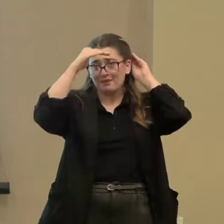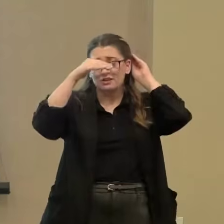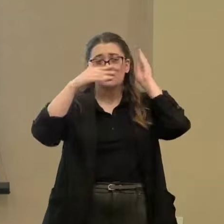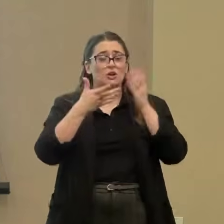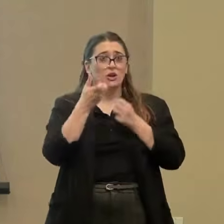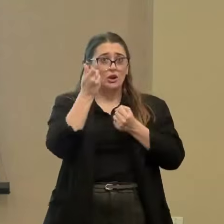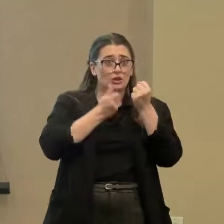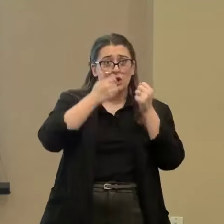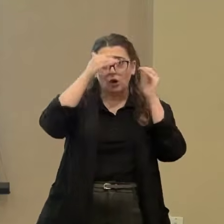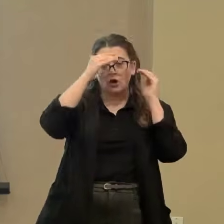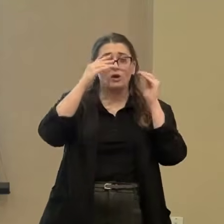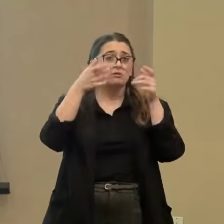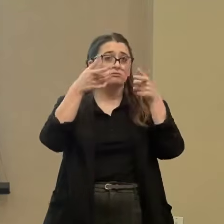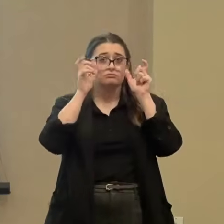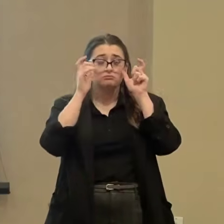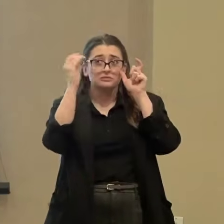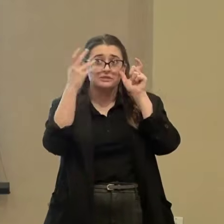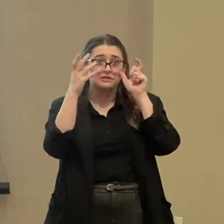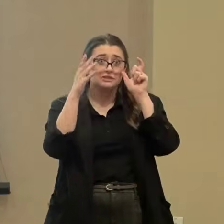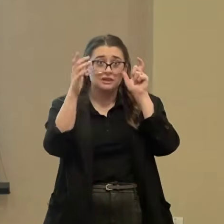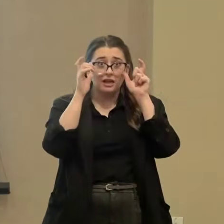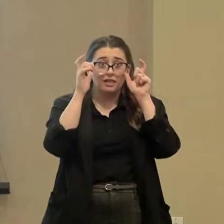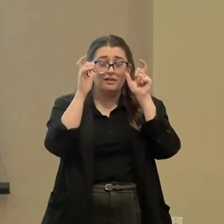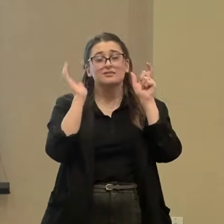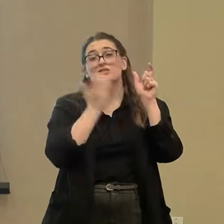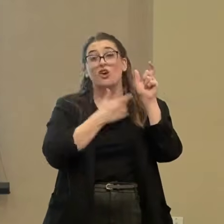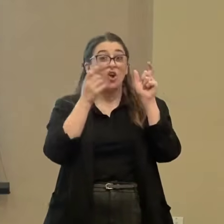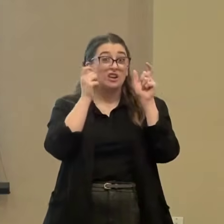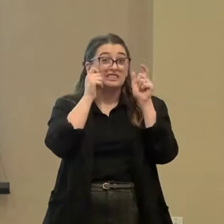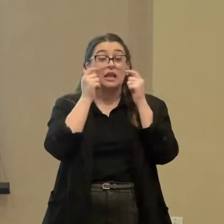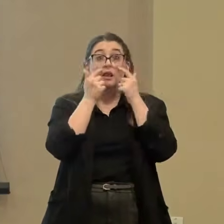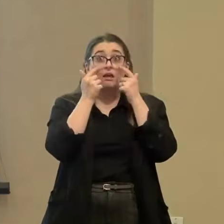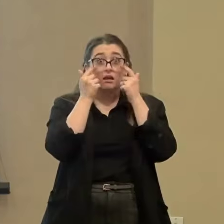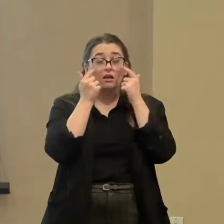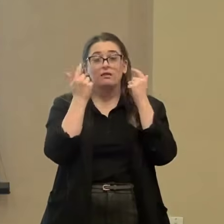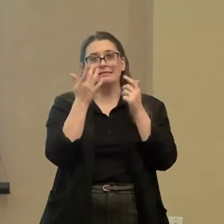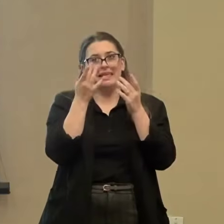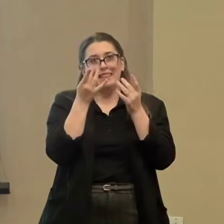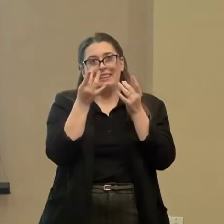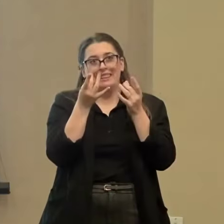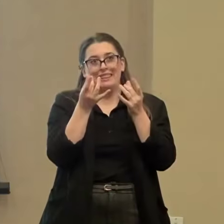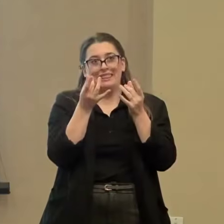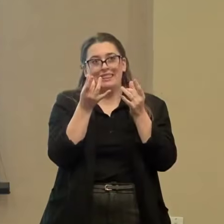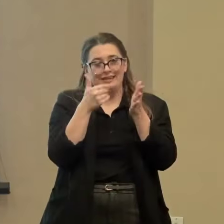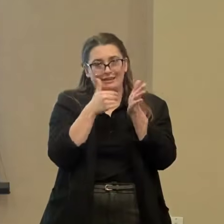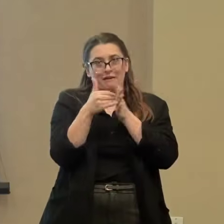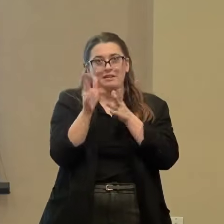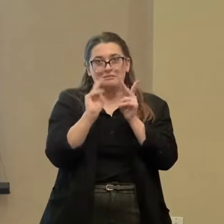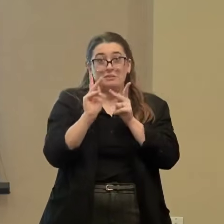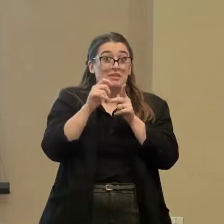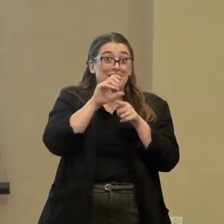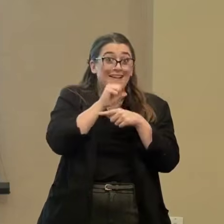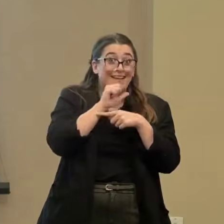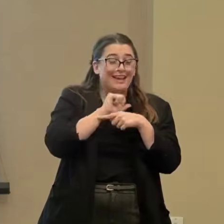when I'm in the car, I wear my sunglasses because, our skin around our eyes are the thinnest, and that's where a lot of people show their